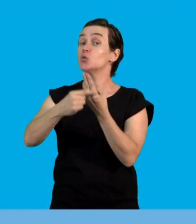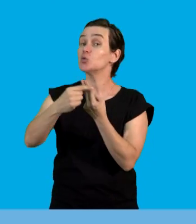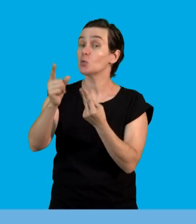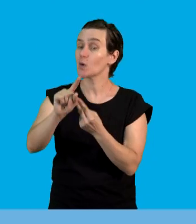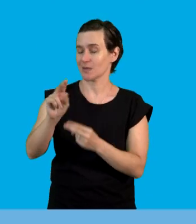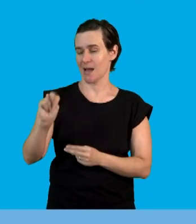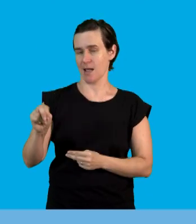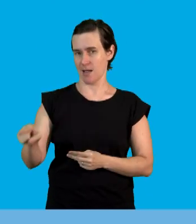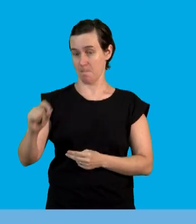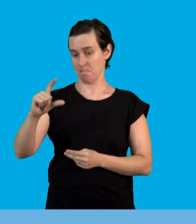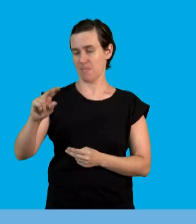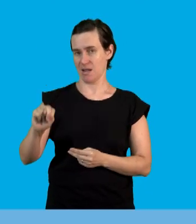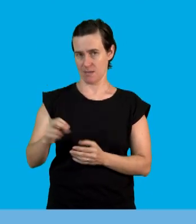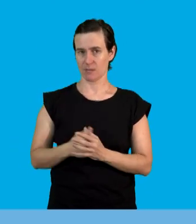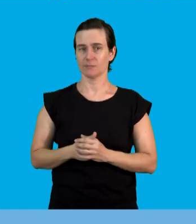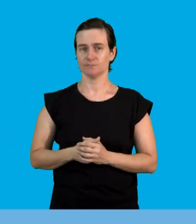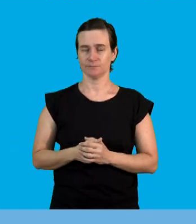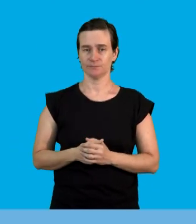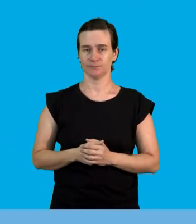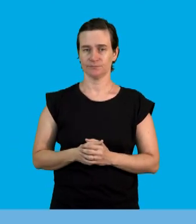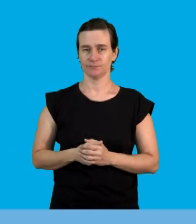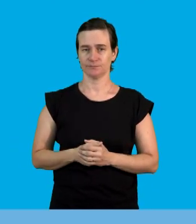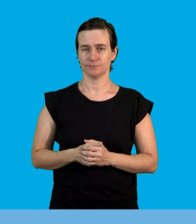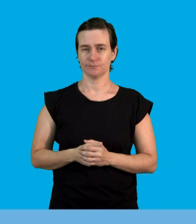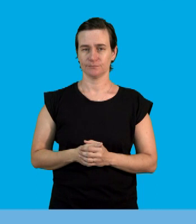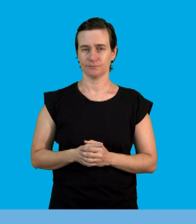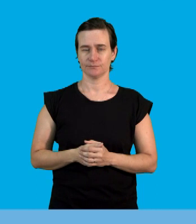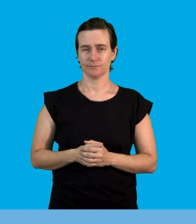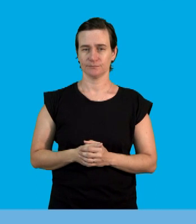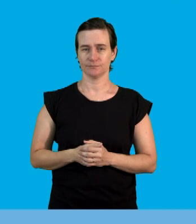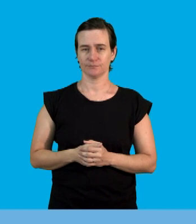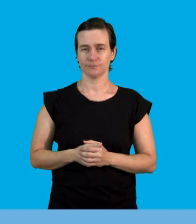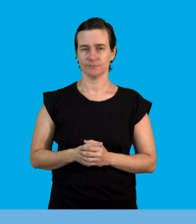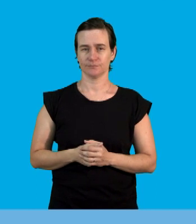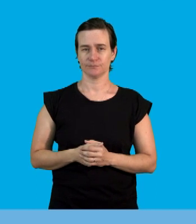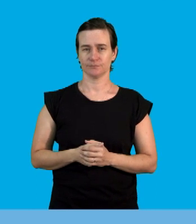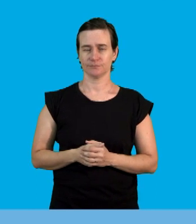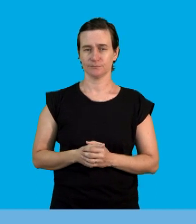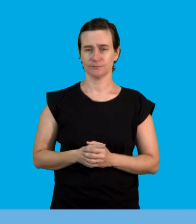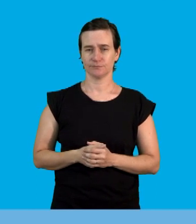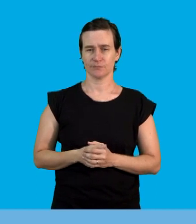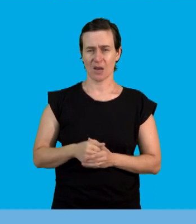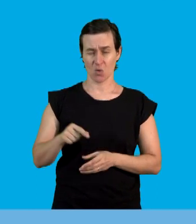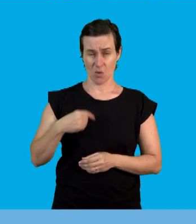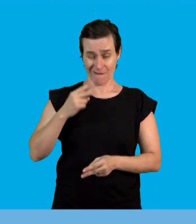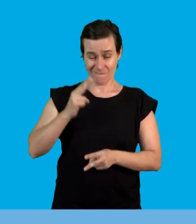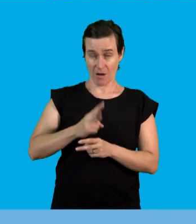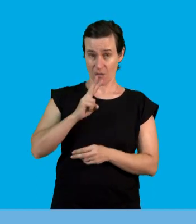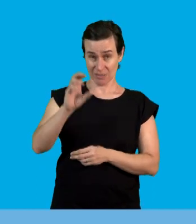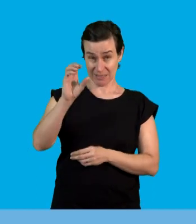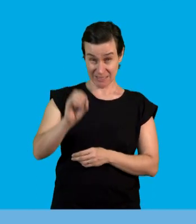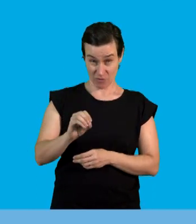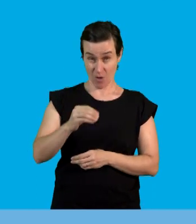for force is Newton. So it's going to be a negative 2 Newton. Because we are not getting 0 as our final